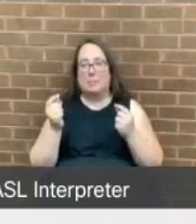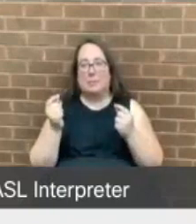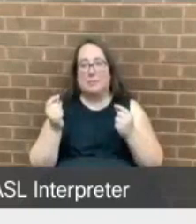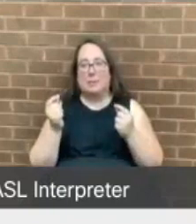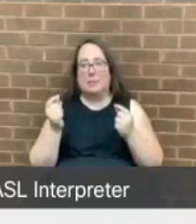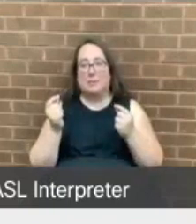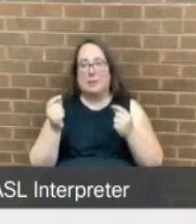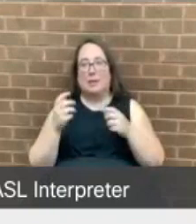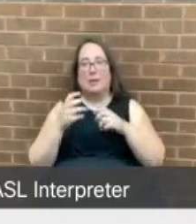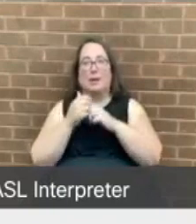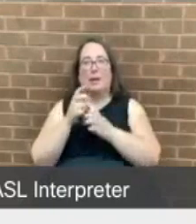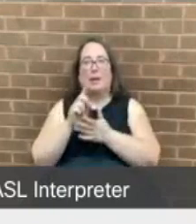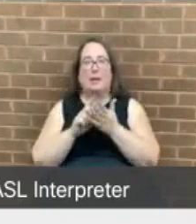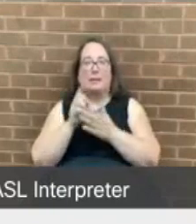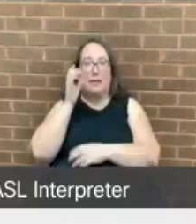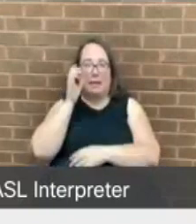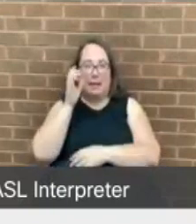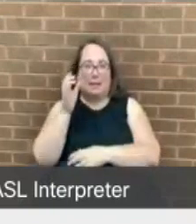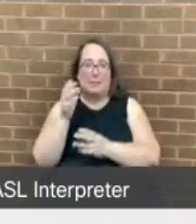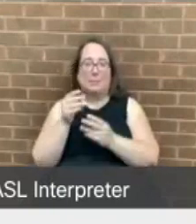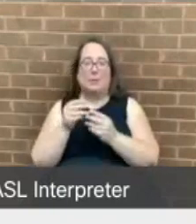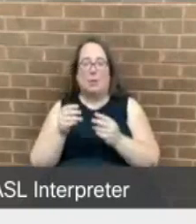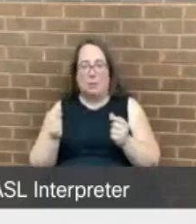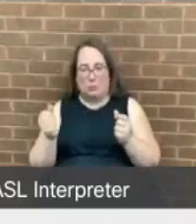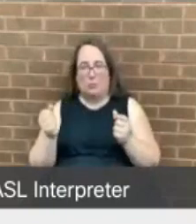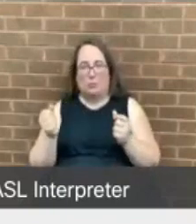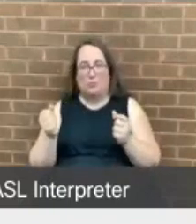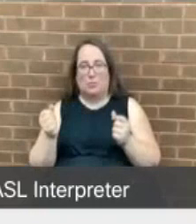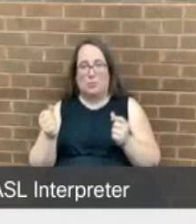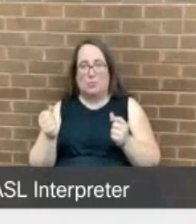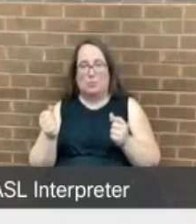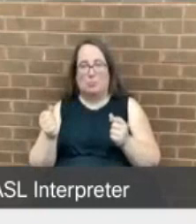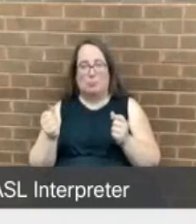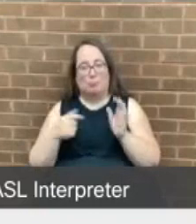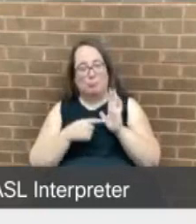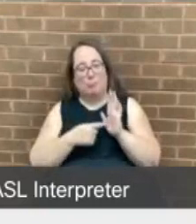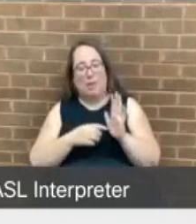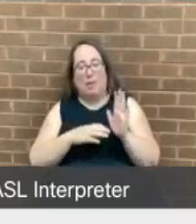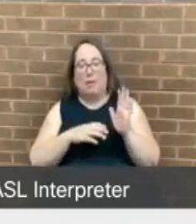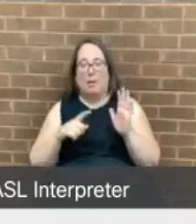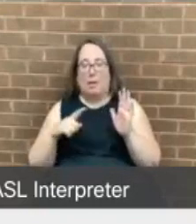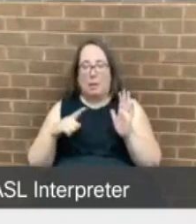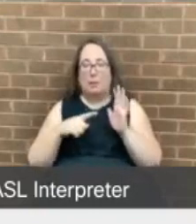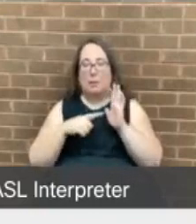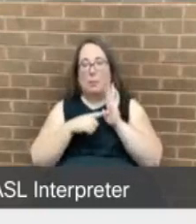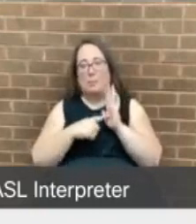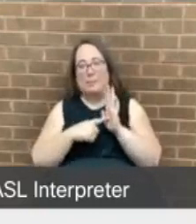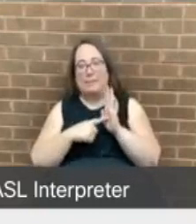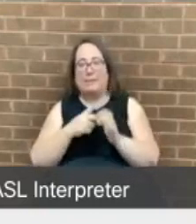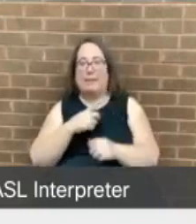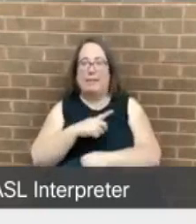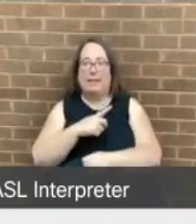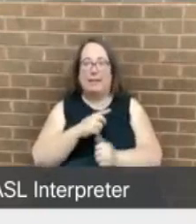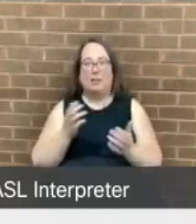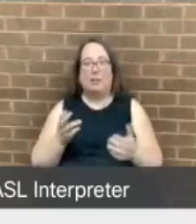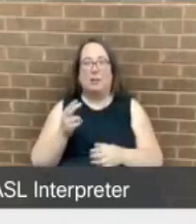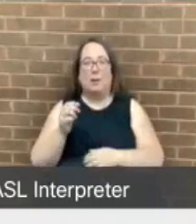that design concept and that solution in front of the council and our representatives and our delegation here in